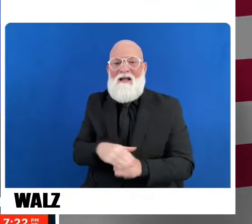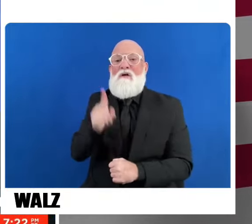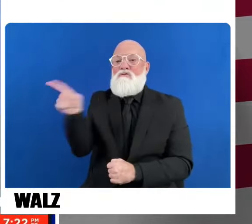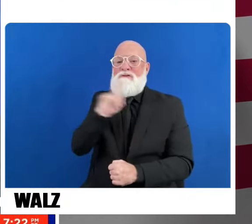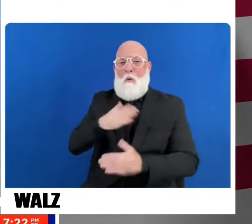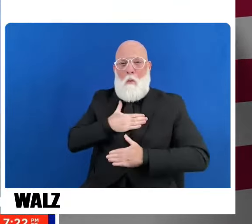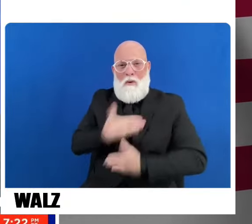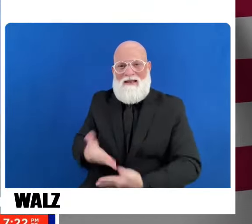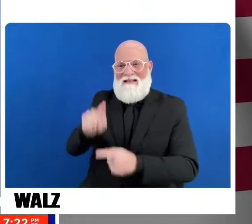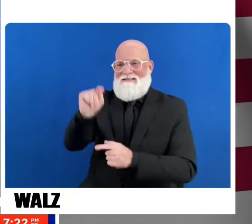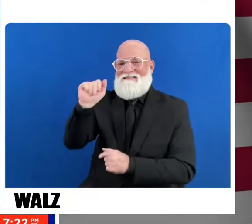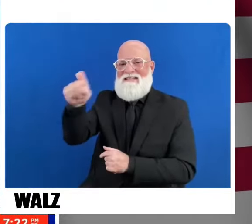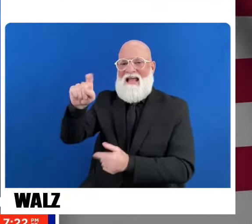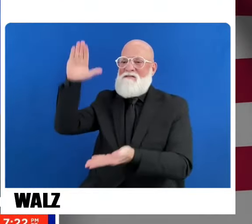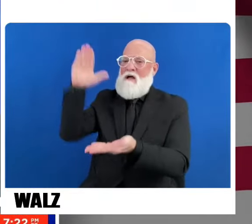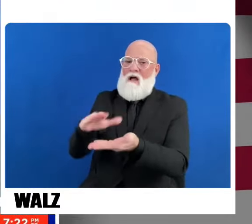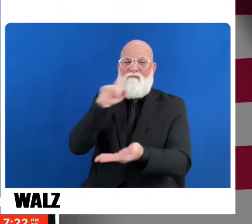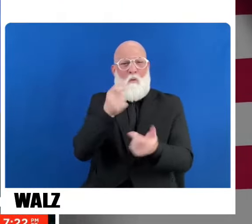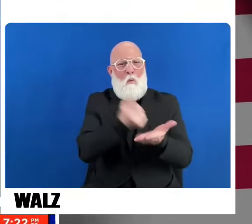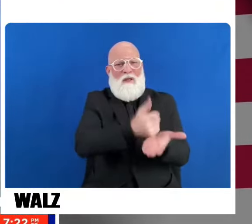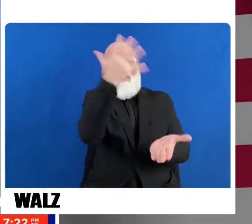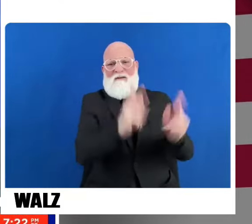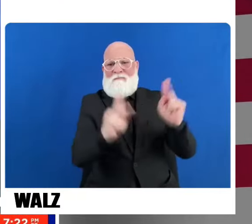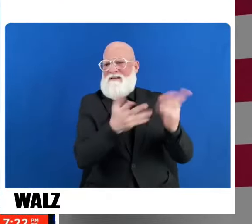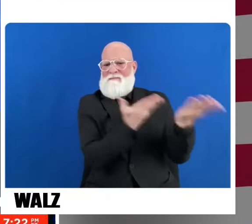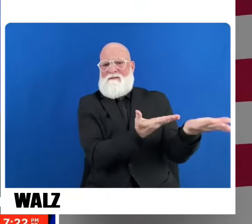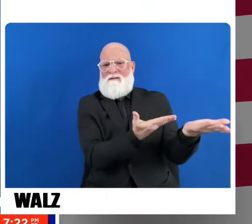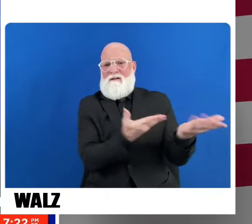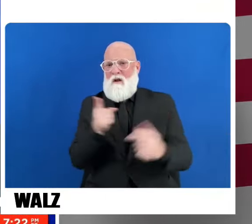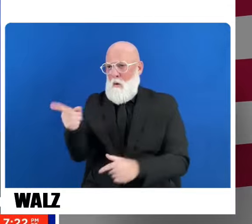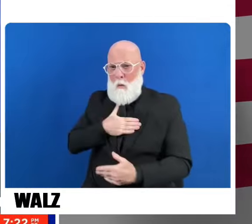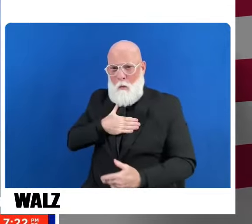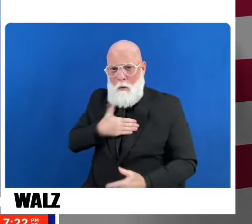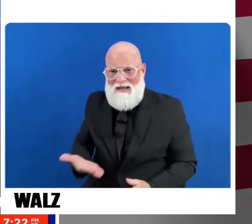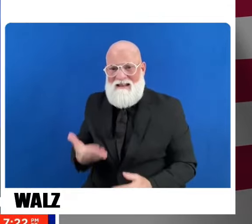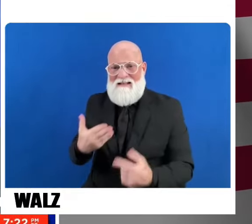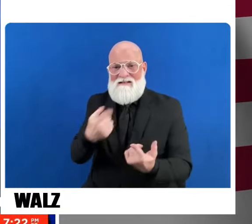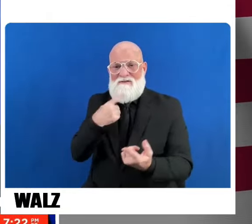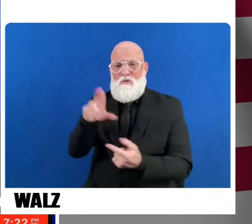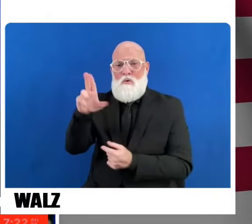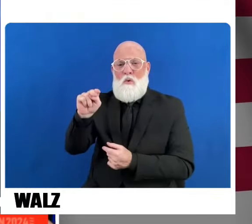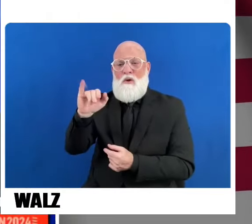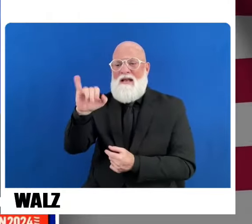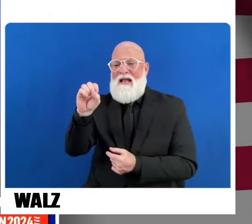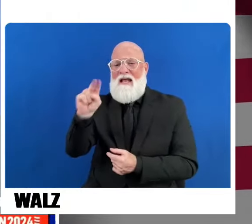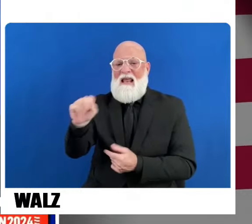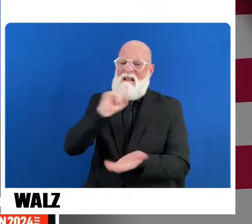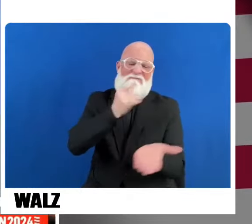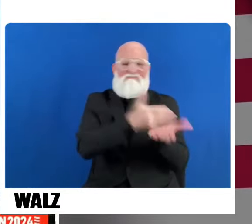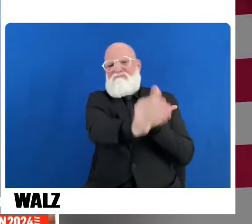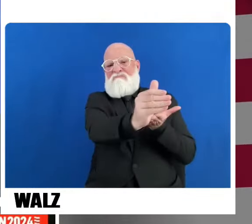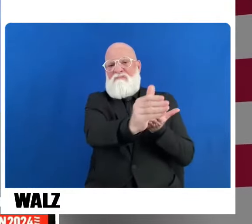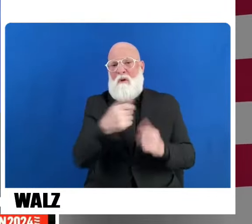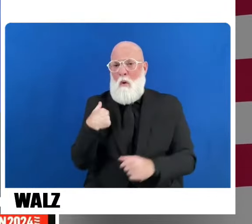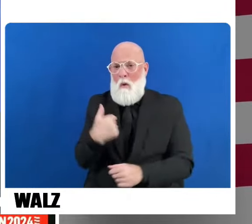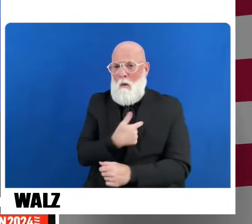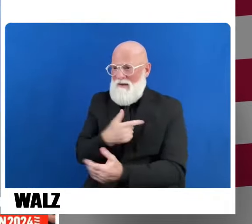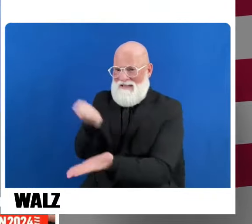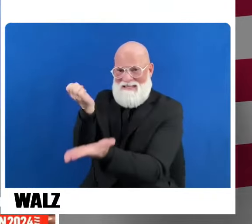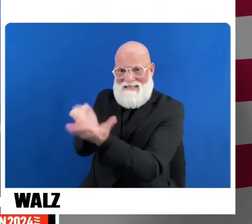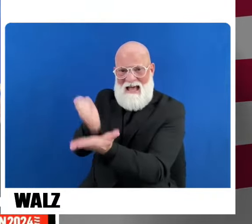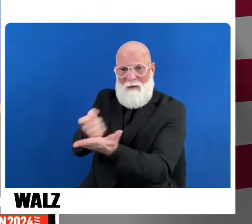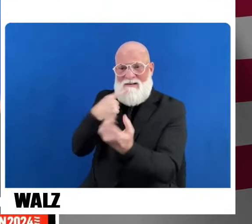to say, bust those unions up, do whatever. What we're saying is the economy works best when it works for all of us. And so a paid